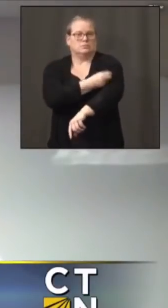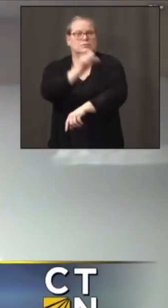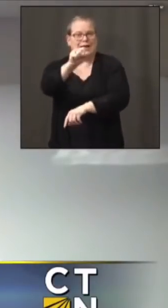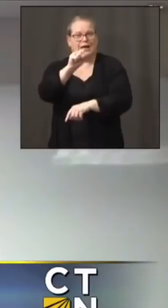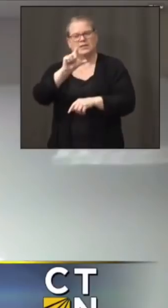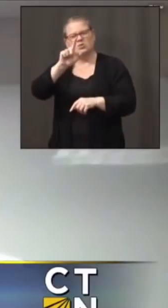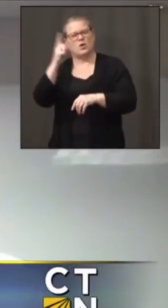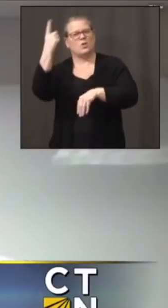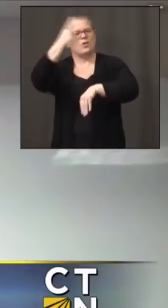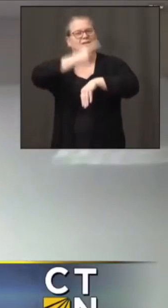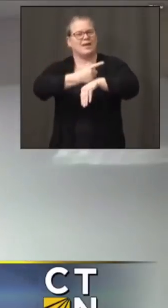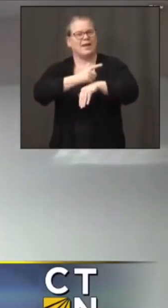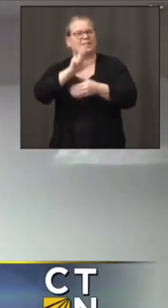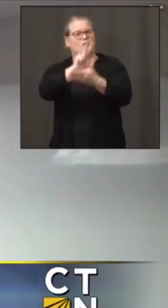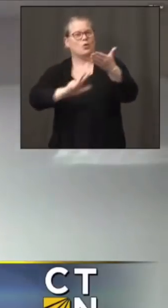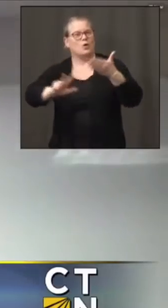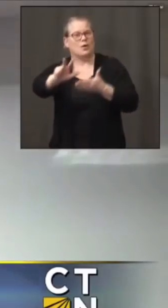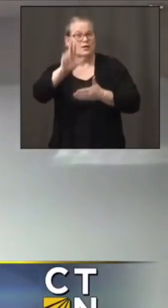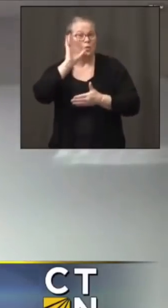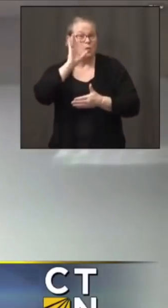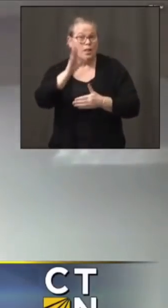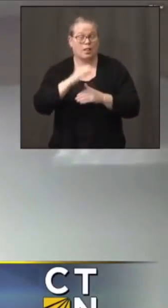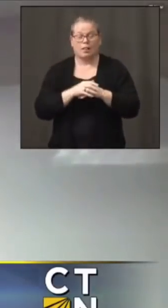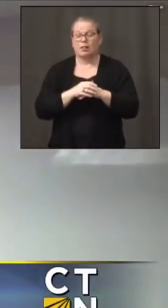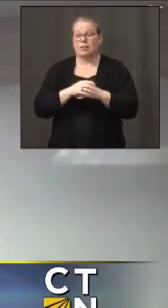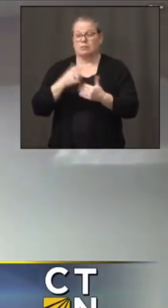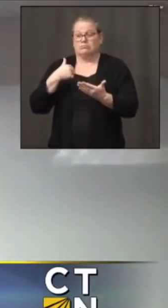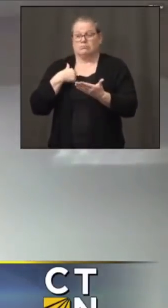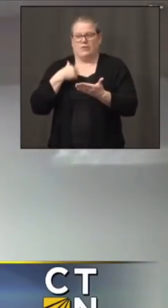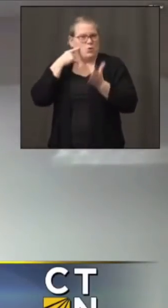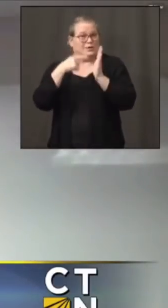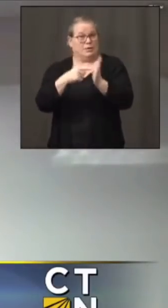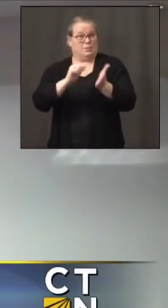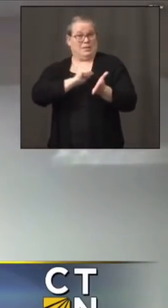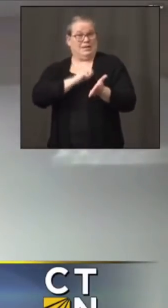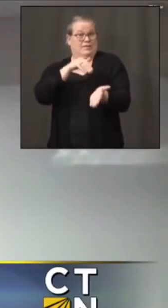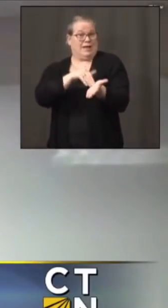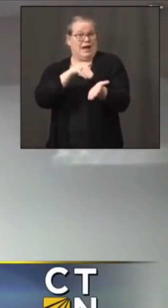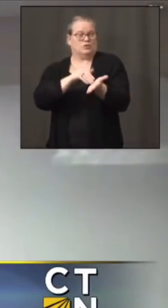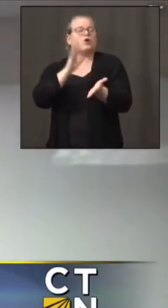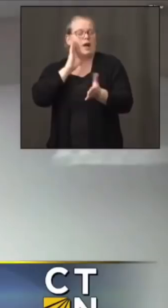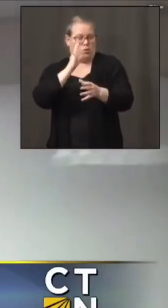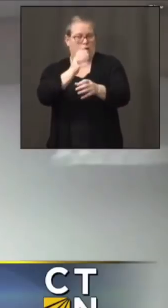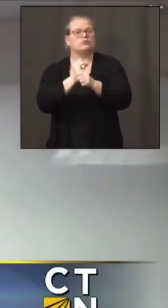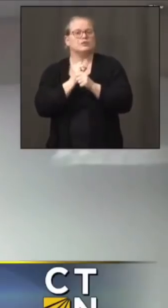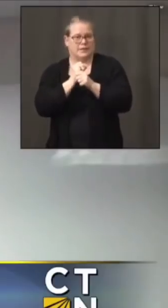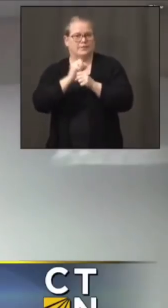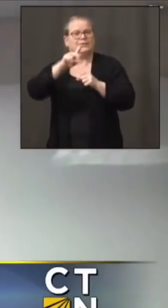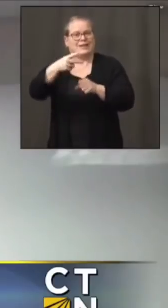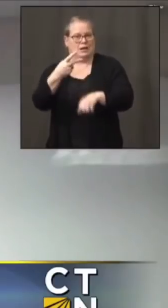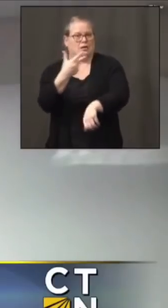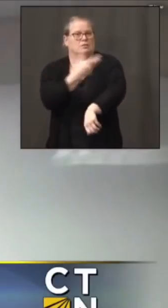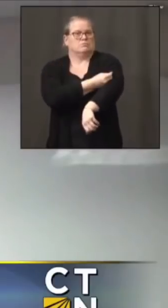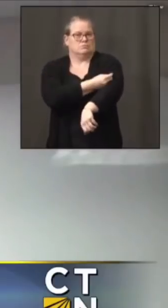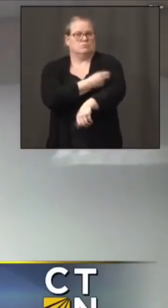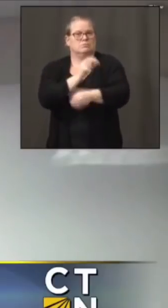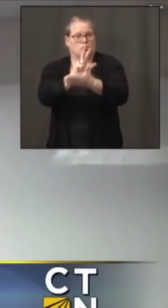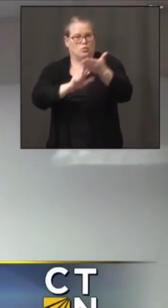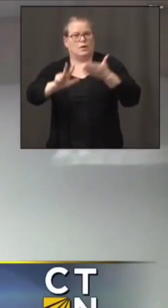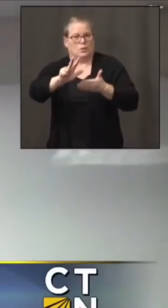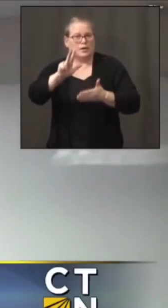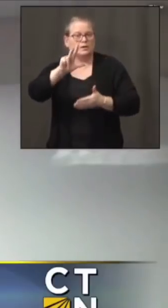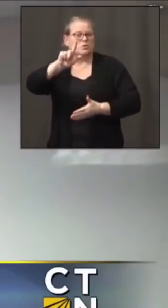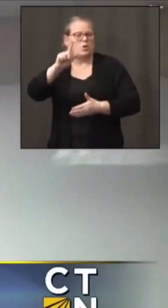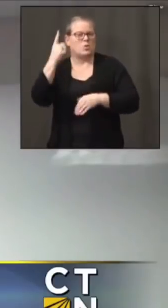For us, the healthcare providers that will be getting this is a very resilient group. This is a timeline that, especially in these first